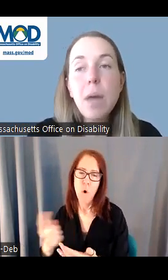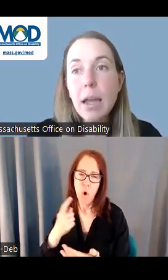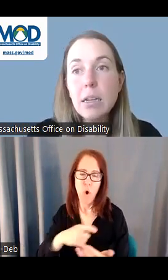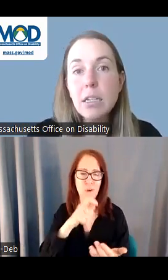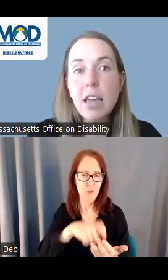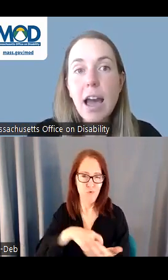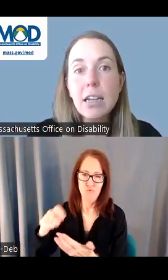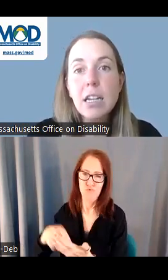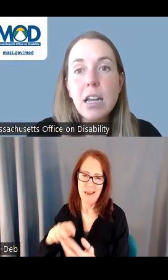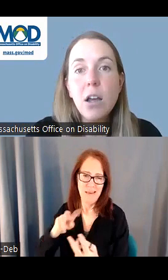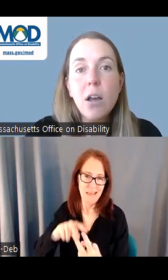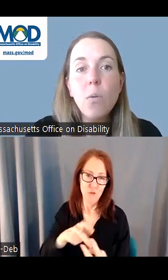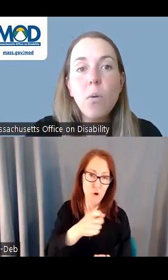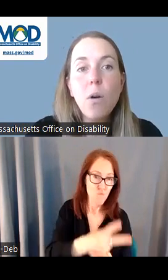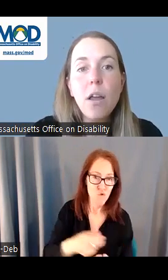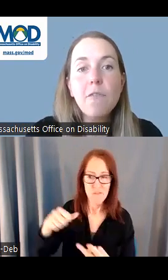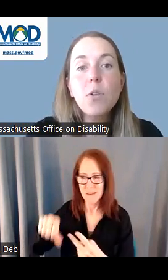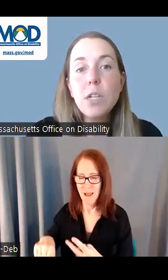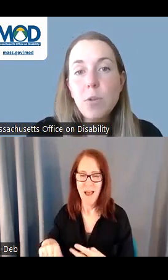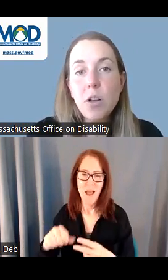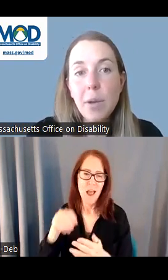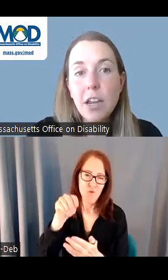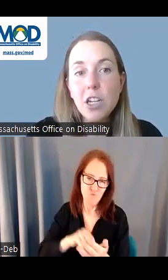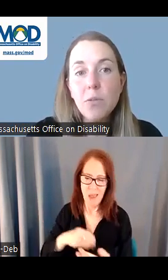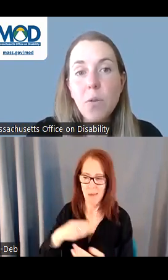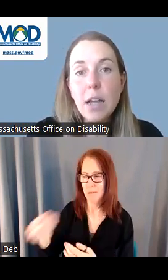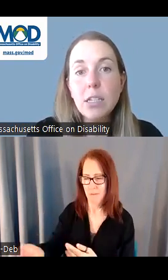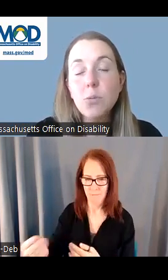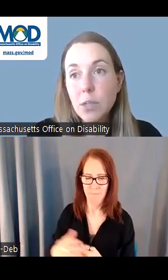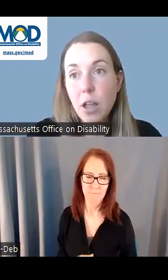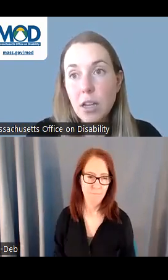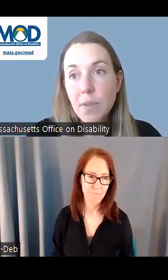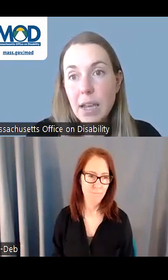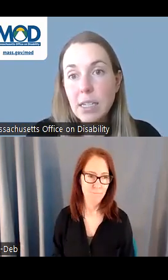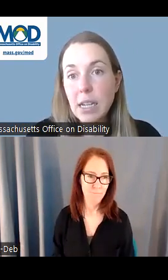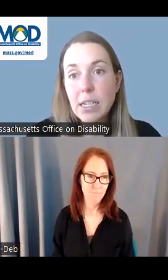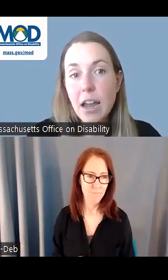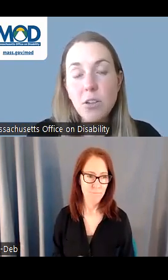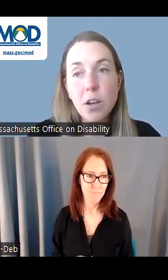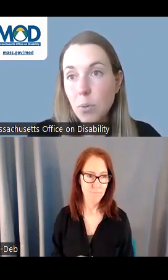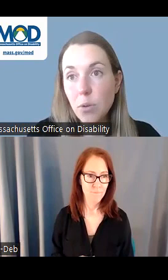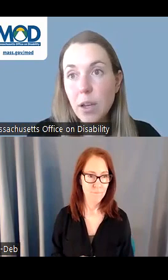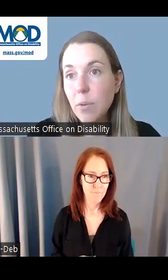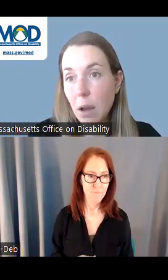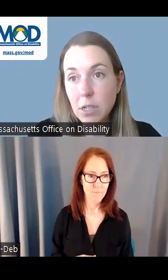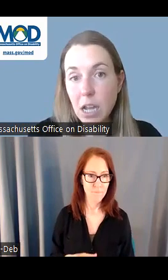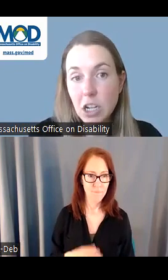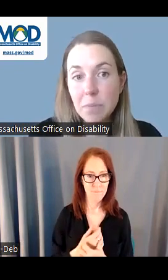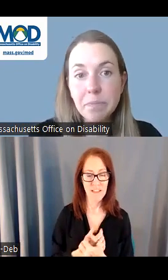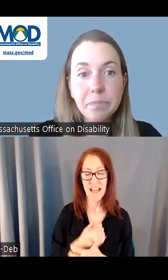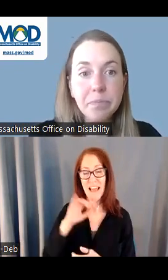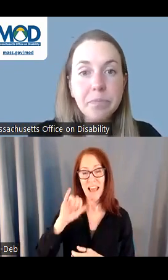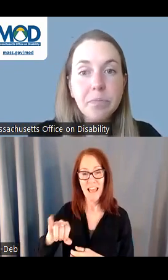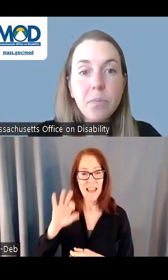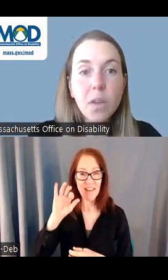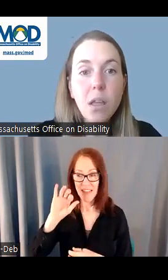Keep in mind that if the reasonable accommodation request is reasonable on its face, as I said, you can approve it without discussion.